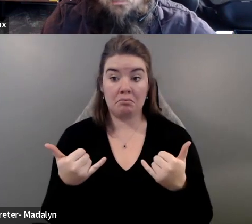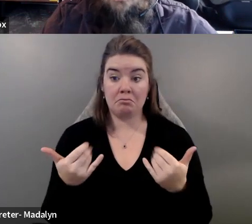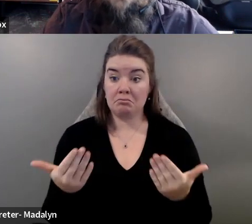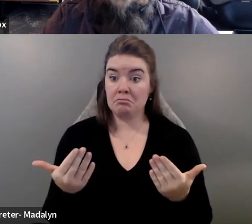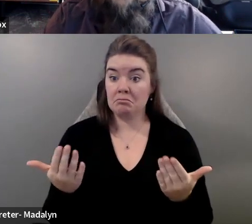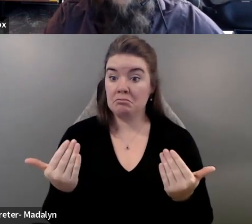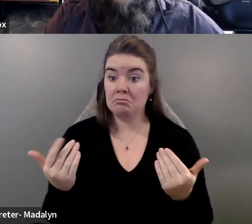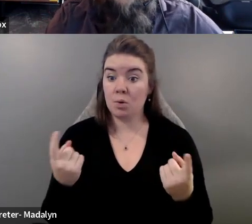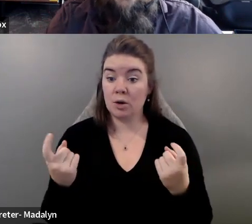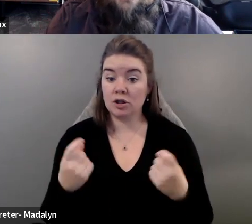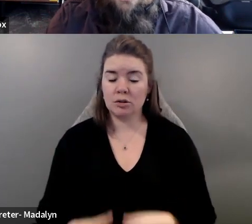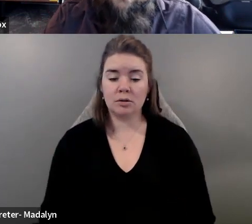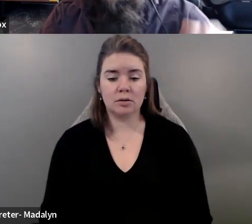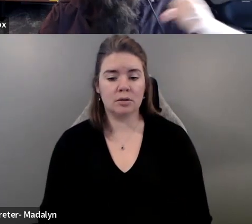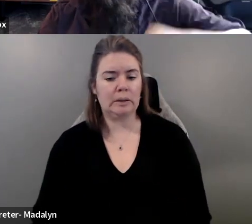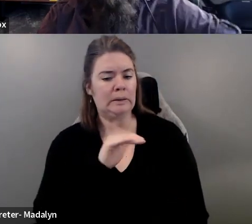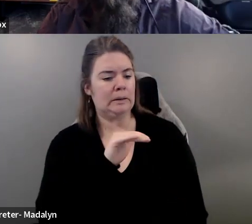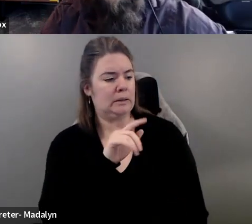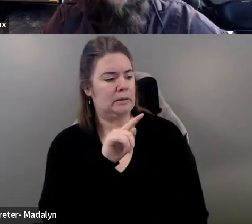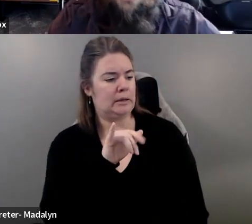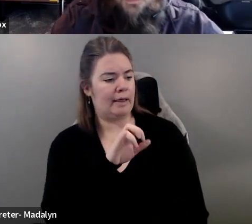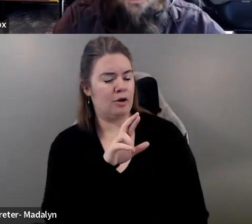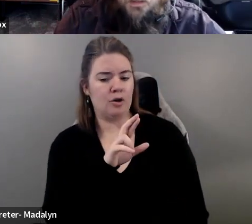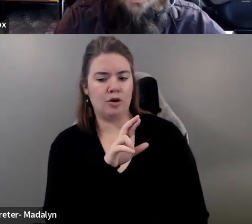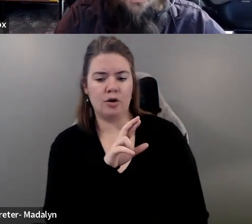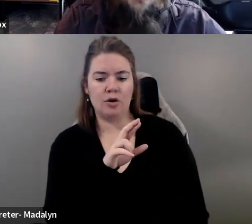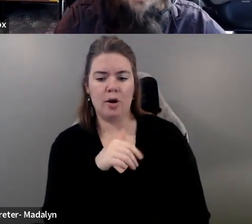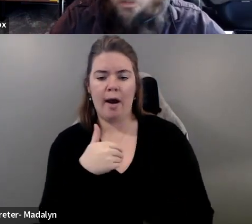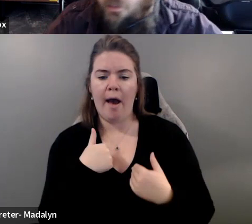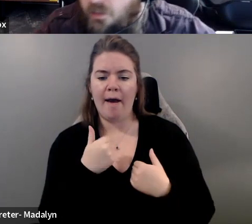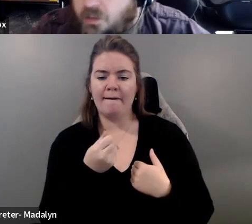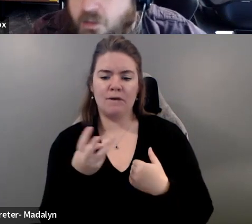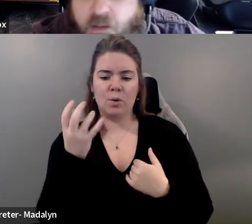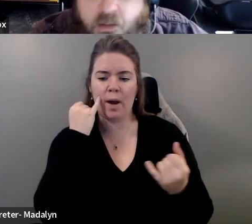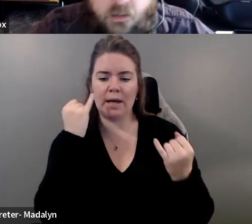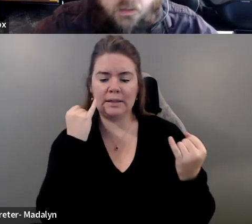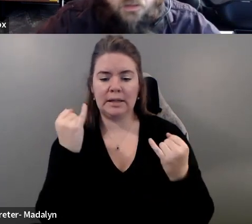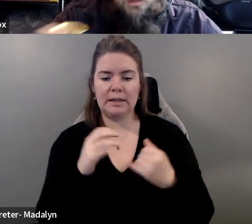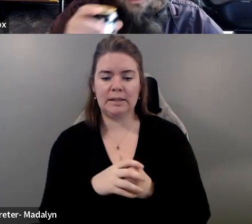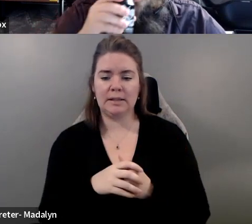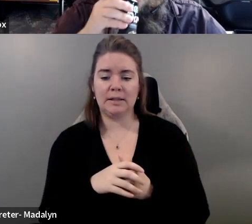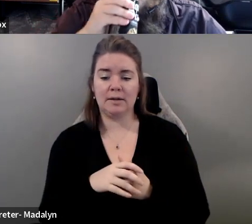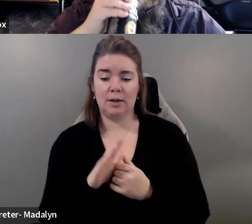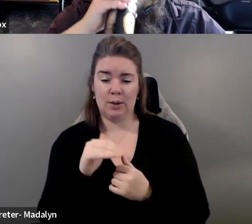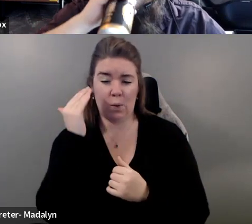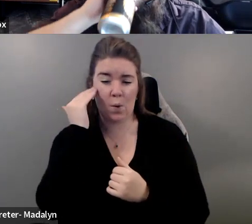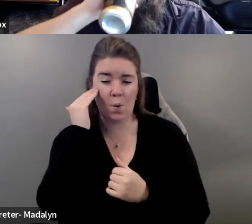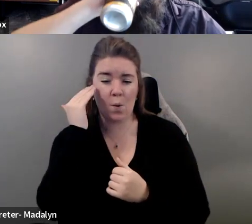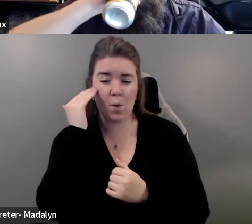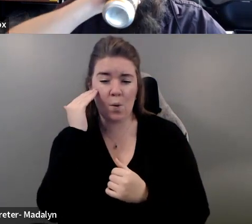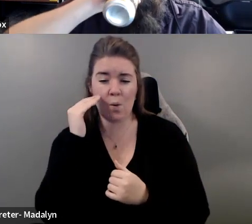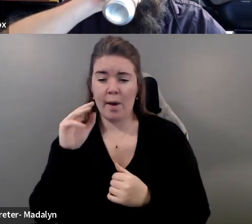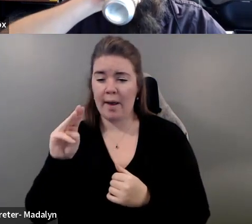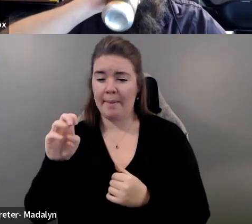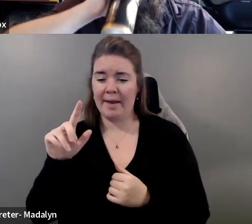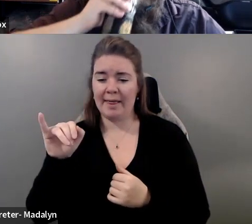Tyler, I My want apologies. to add to give Oh, some please ideas. do. Yes, absolutely. I think, and Millie